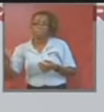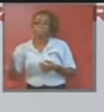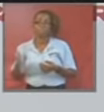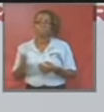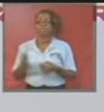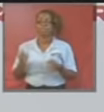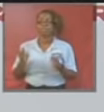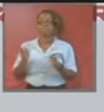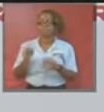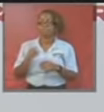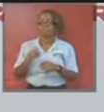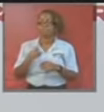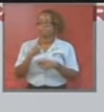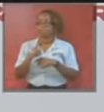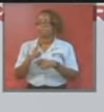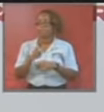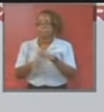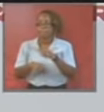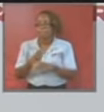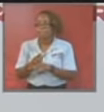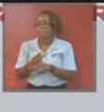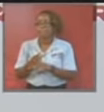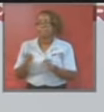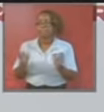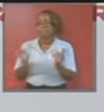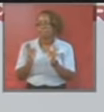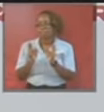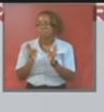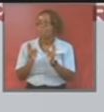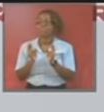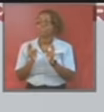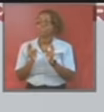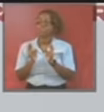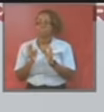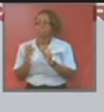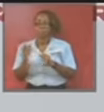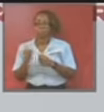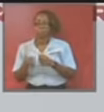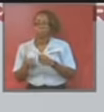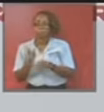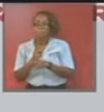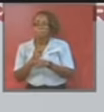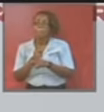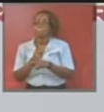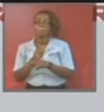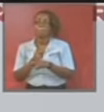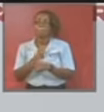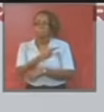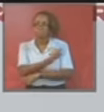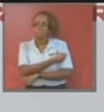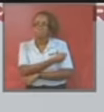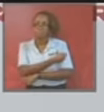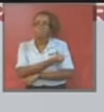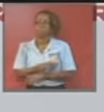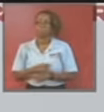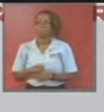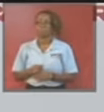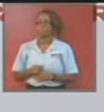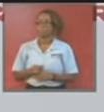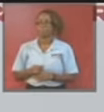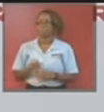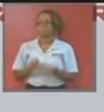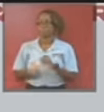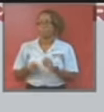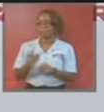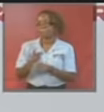channels put in place, and we are in a position right now, if we do receive any of those vaccines, to actually be able to store and distribute them